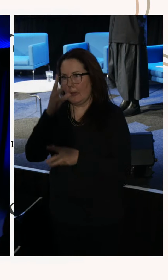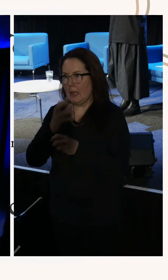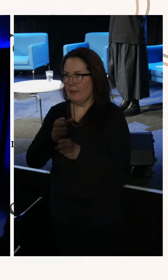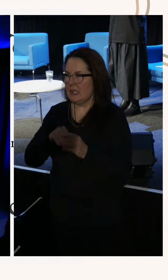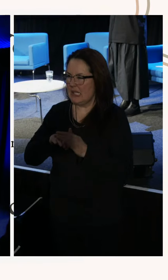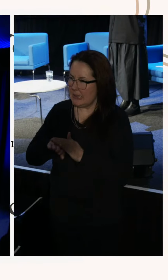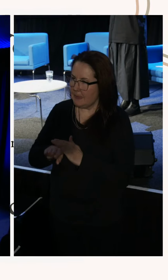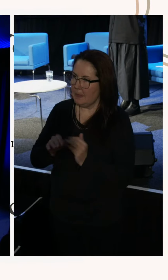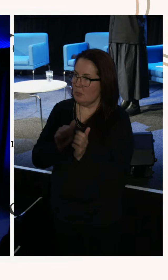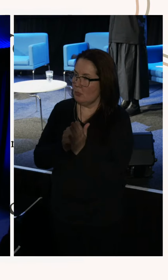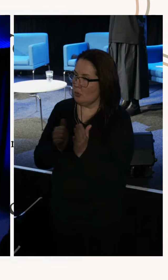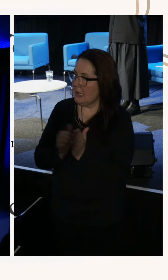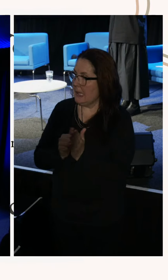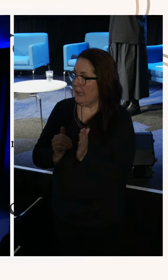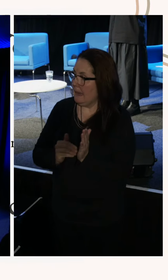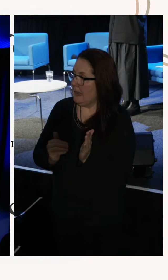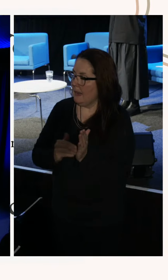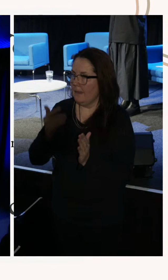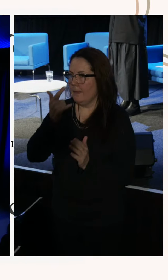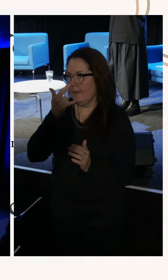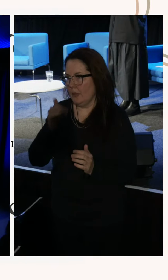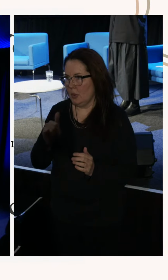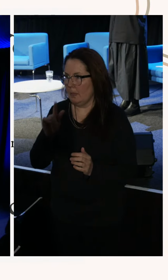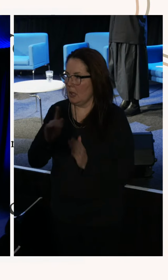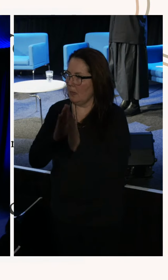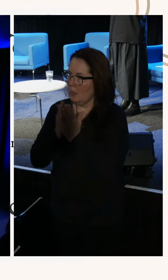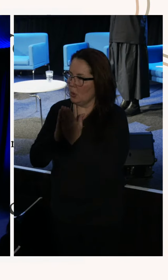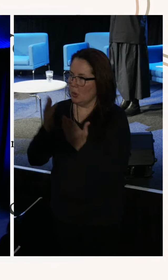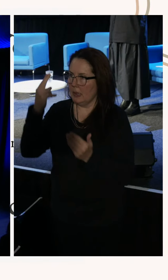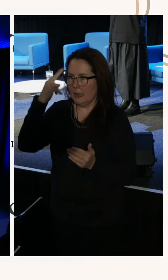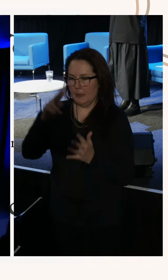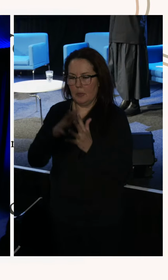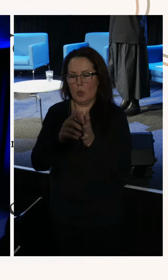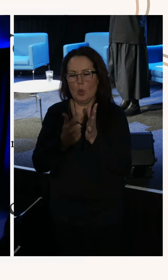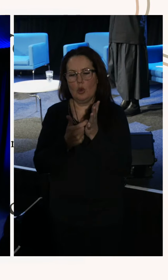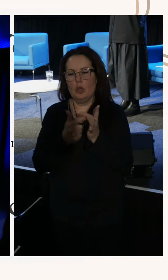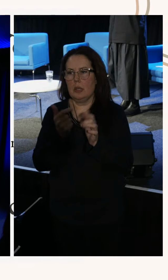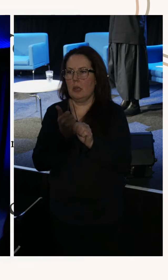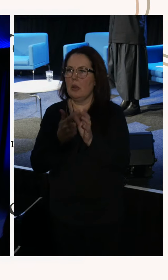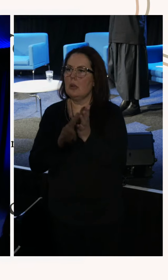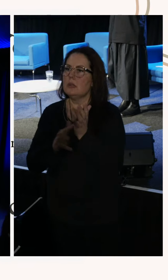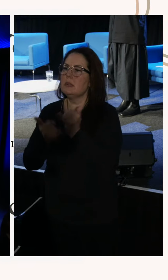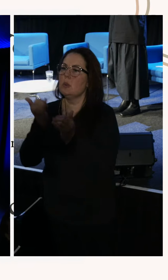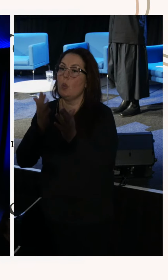print, unfortunately, but the book is called Warrigal's Way.